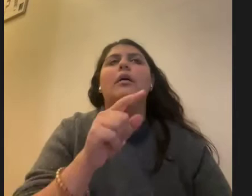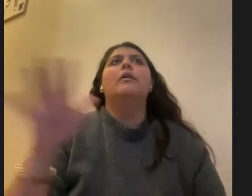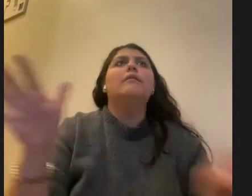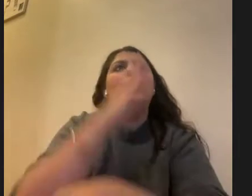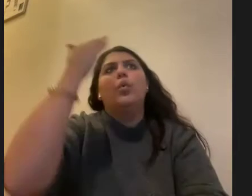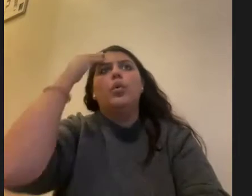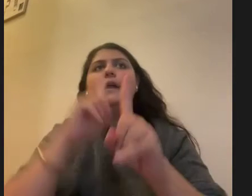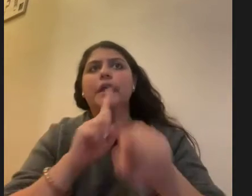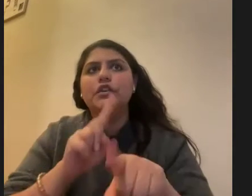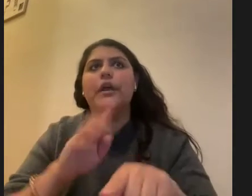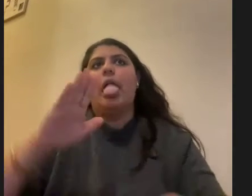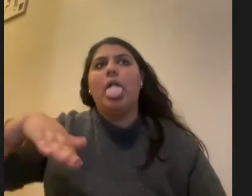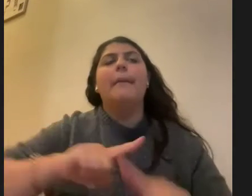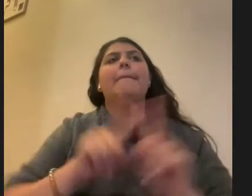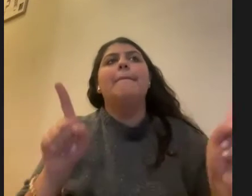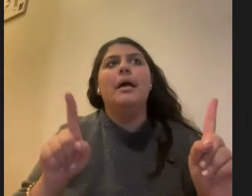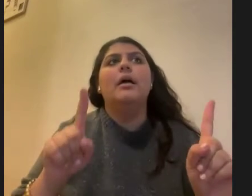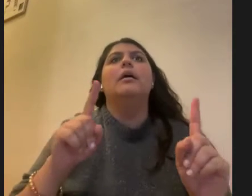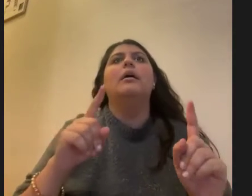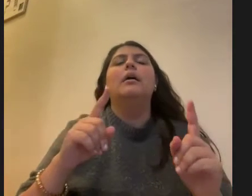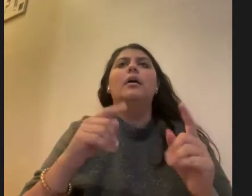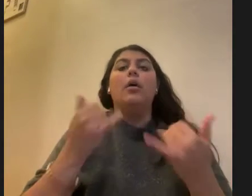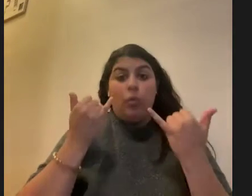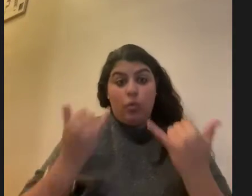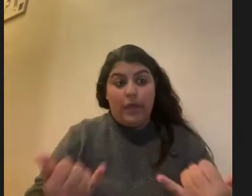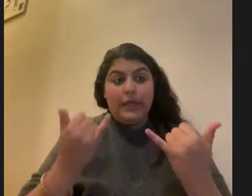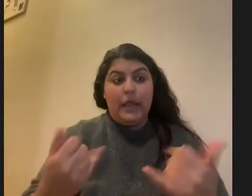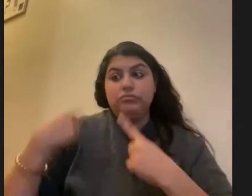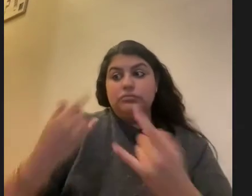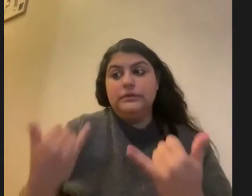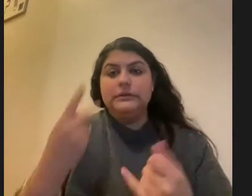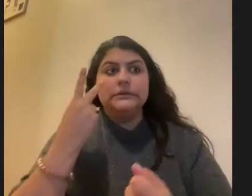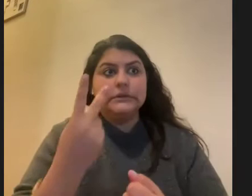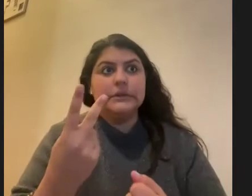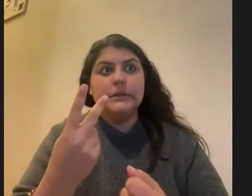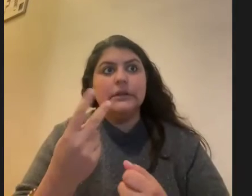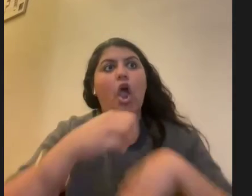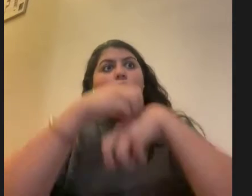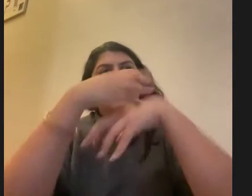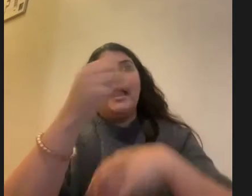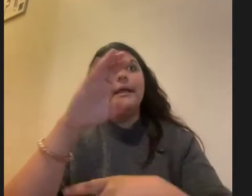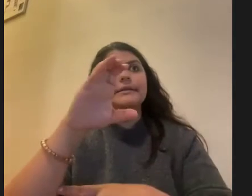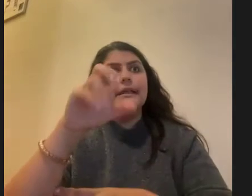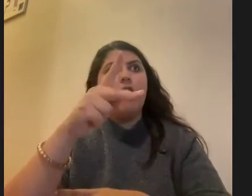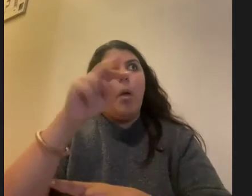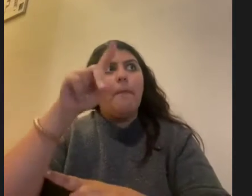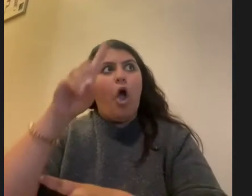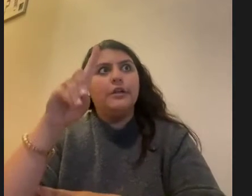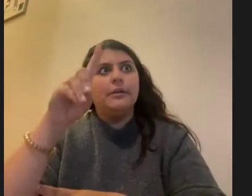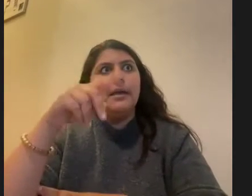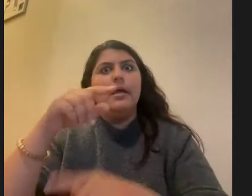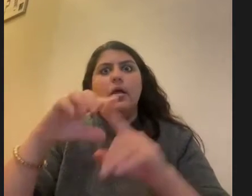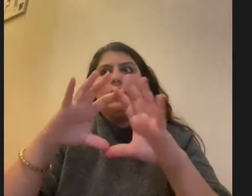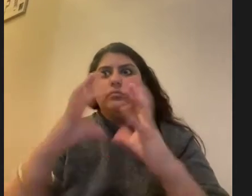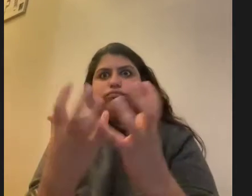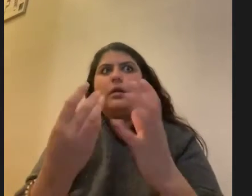But what we've seen so far is that currently octopus populations and cephalopod populations in general are on the rise. And so we think that could